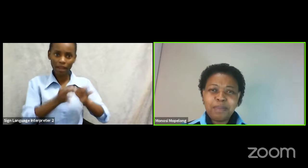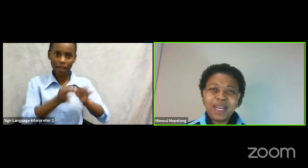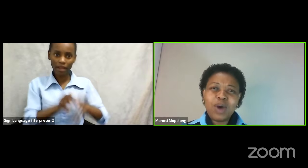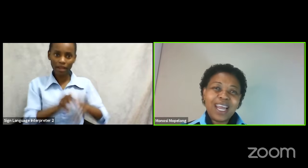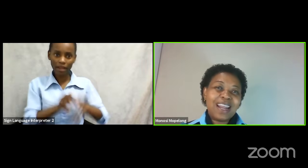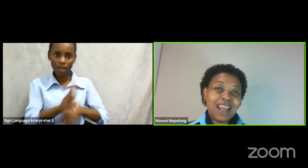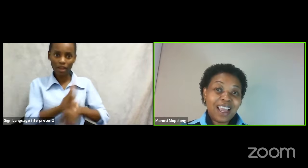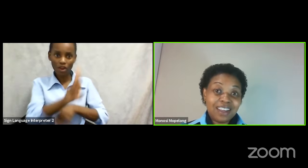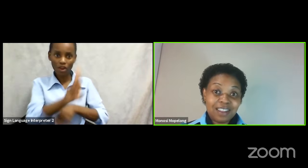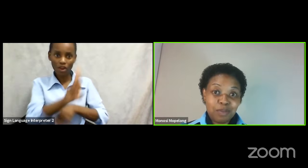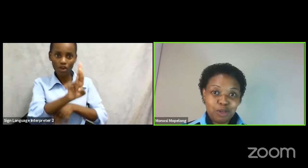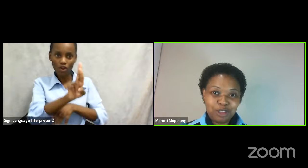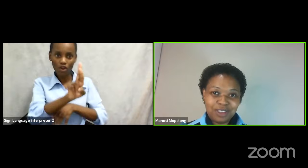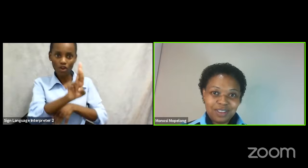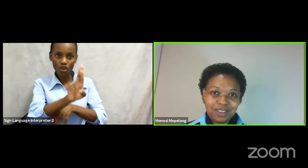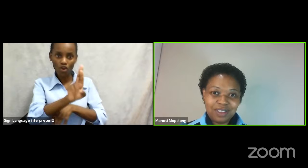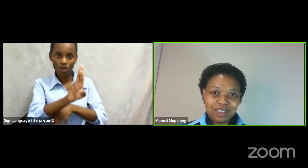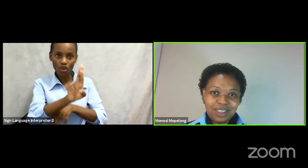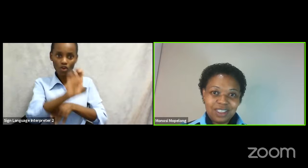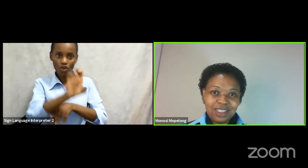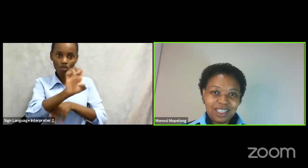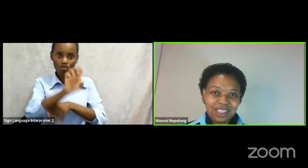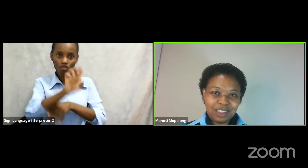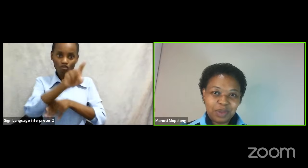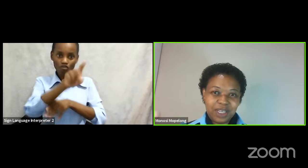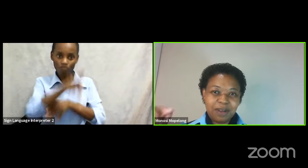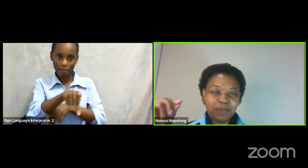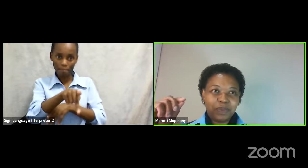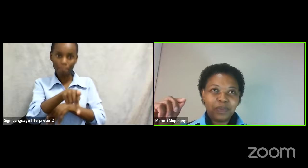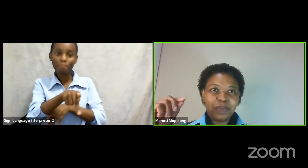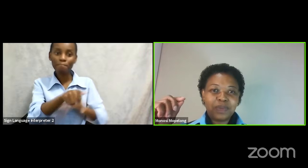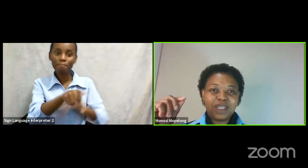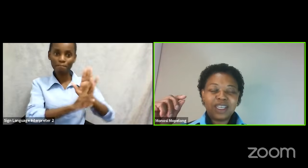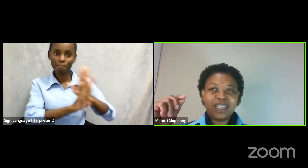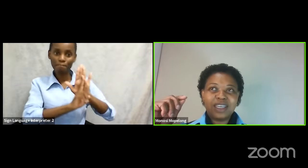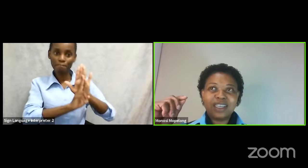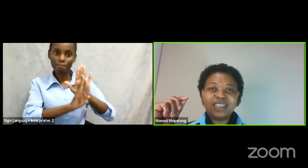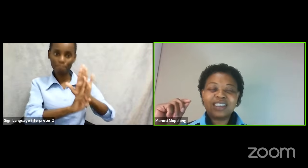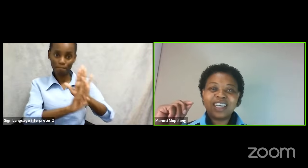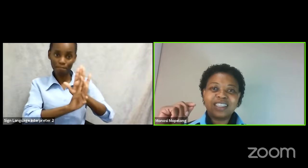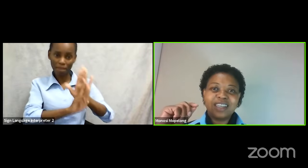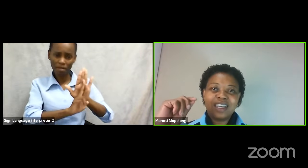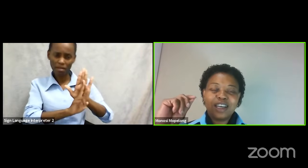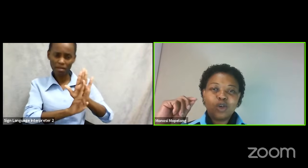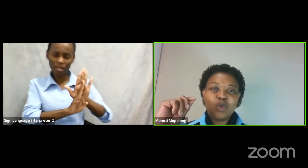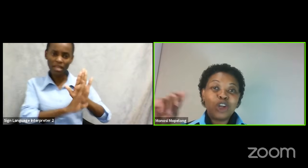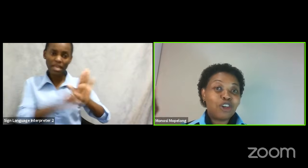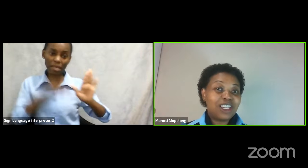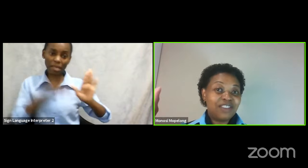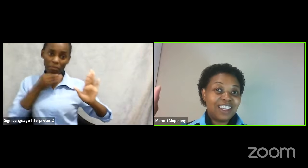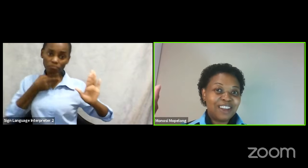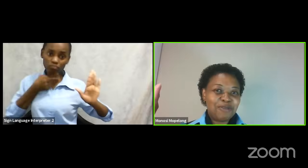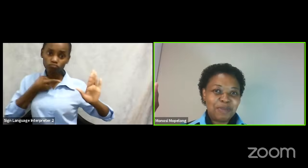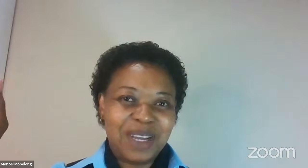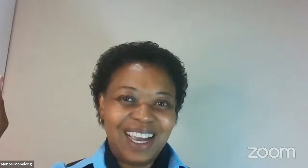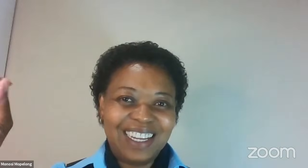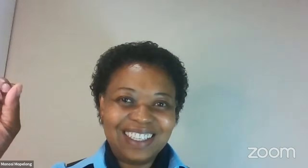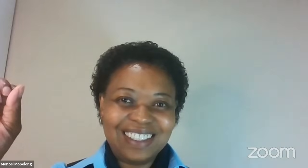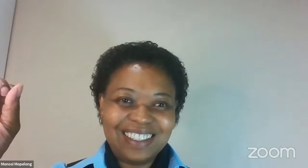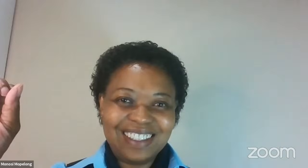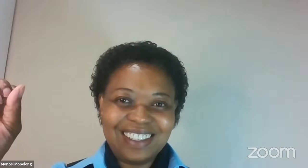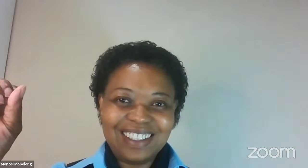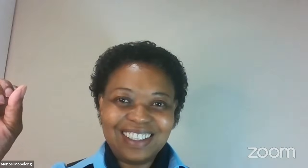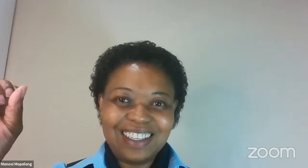be. But what I like the most, dear taxpayer, is that we're not leaving anyone